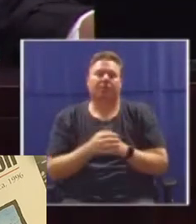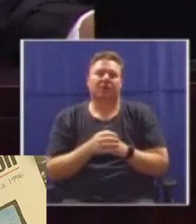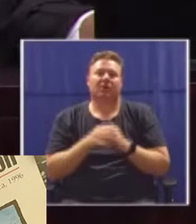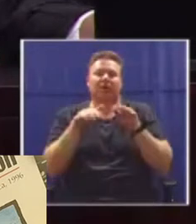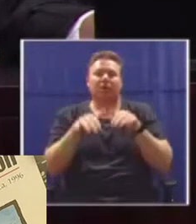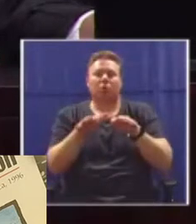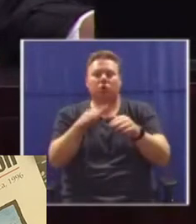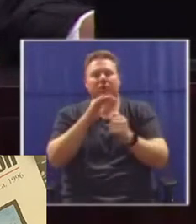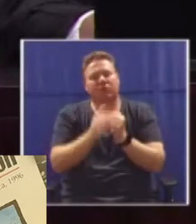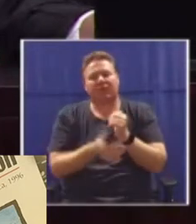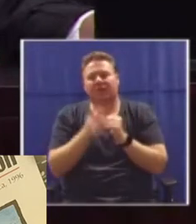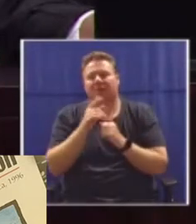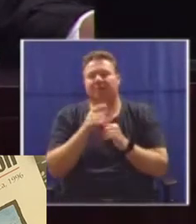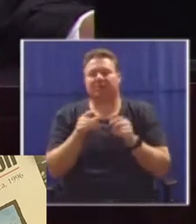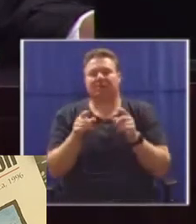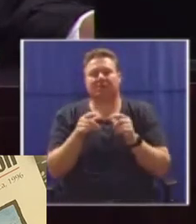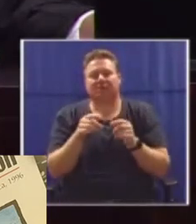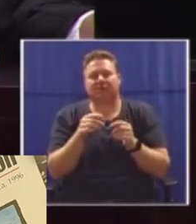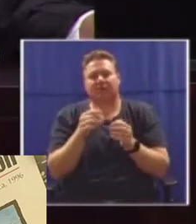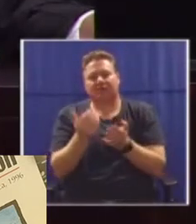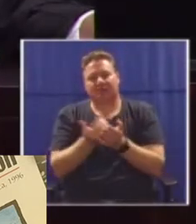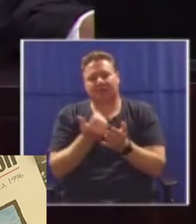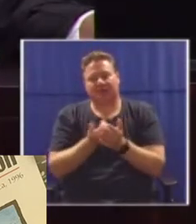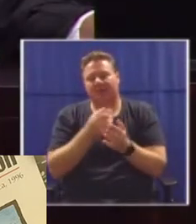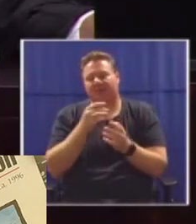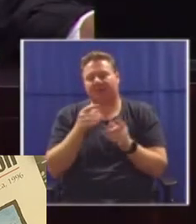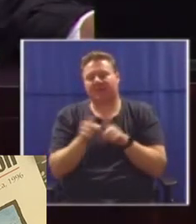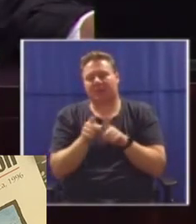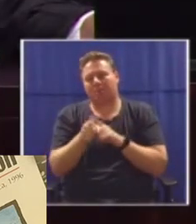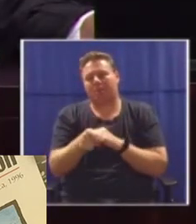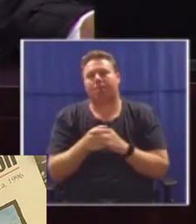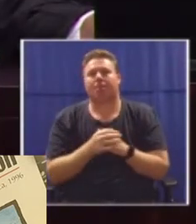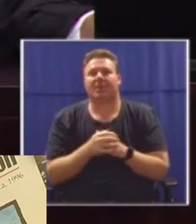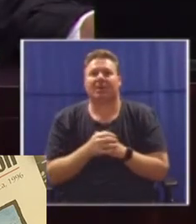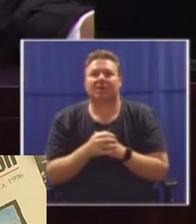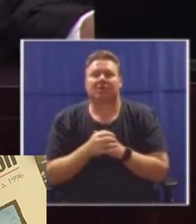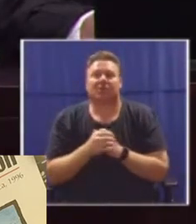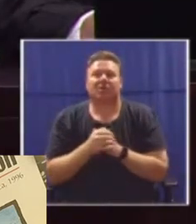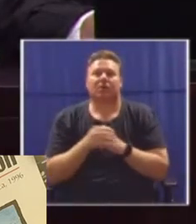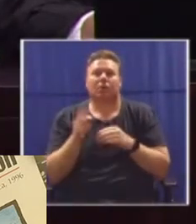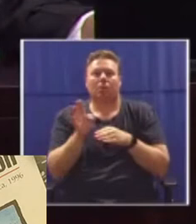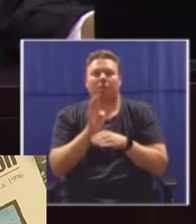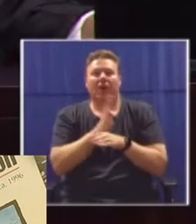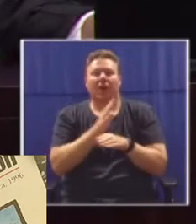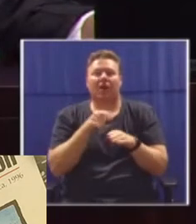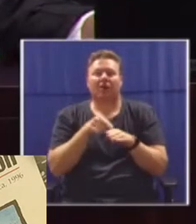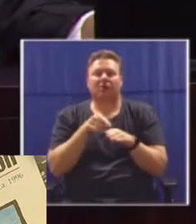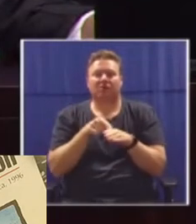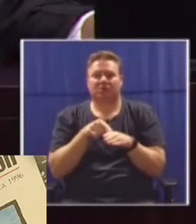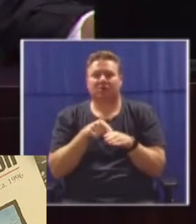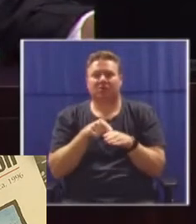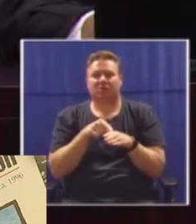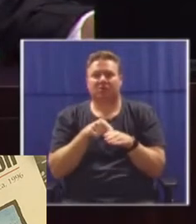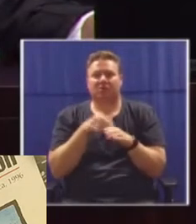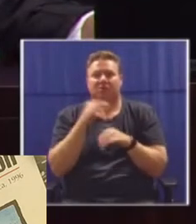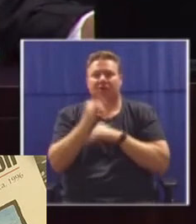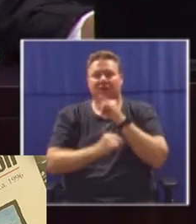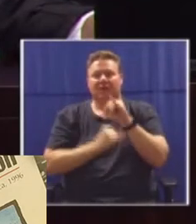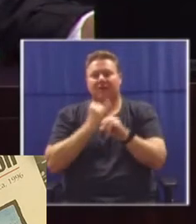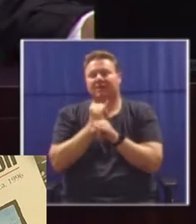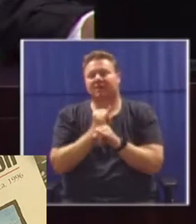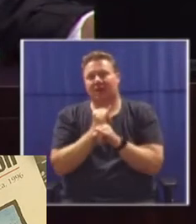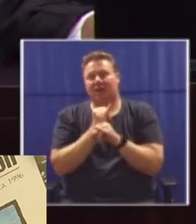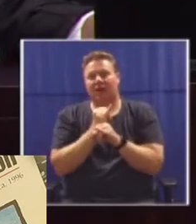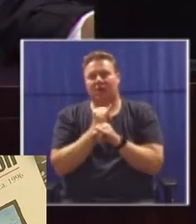space. As stated above, that the bill in the main is to enable domestic policy to give effect to the International Maritime